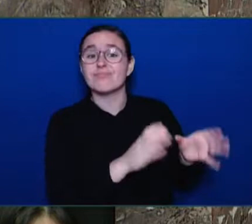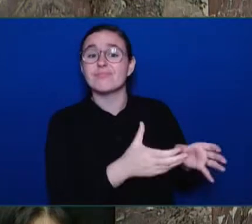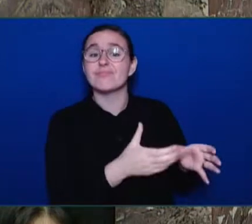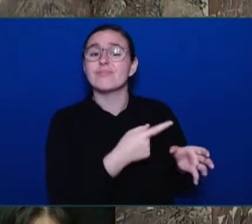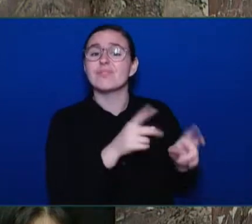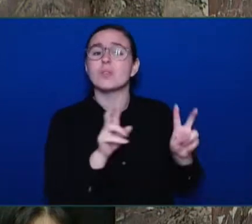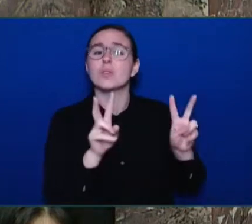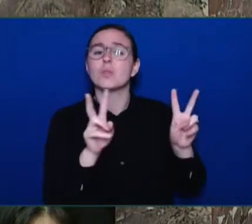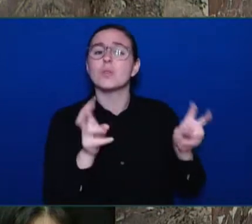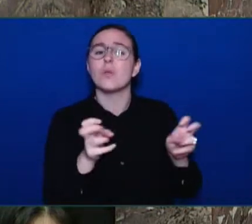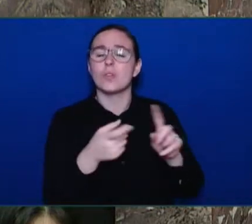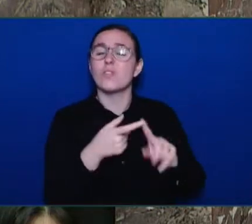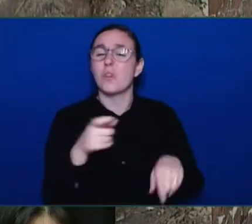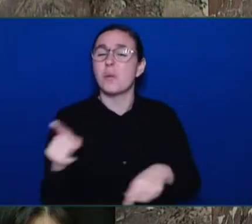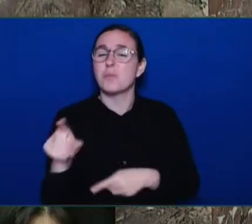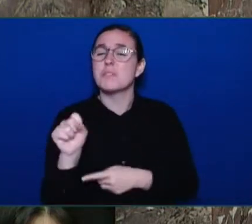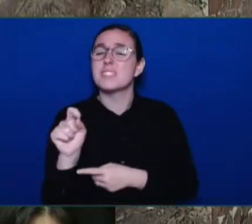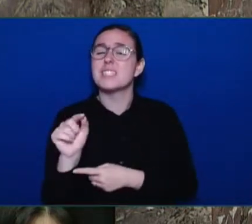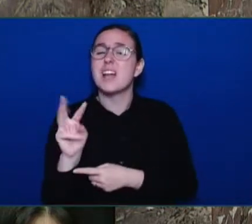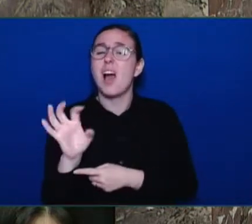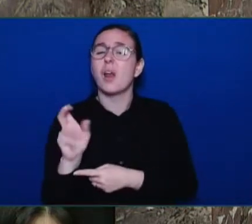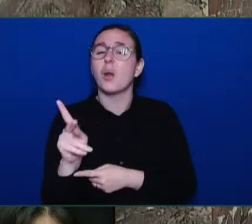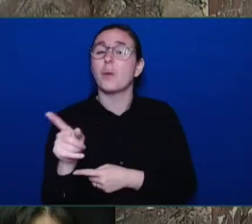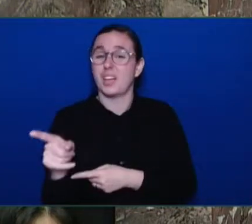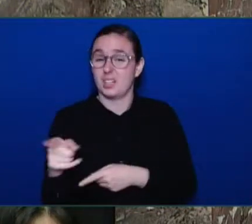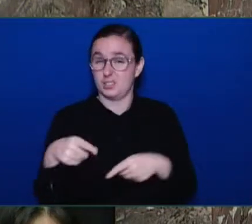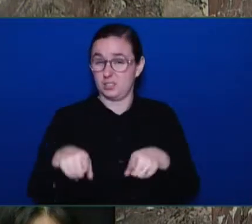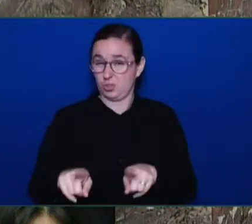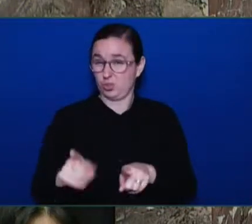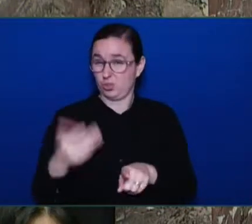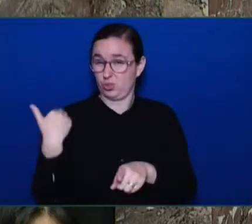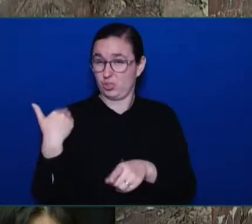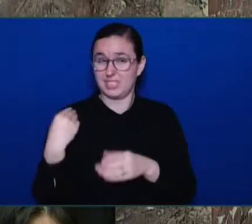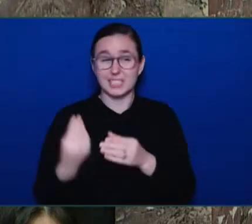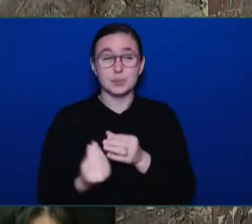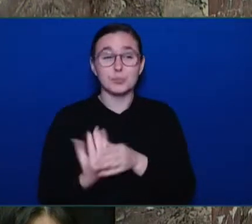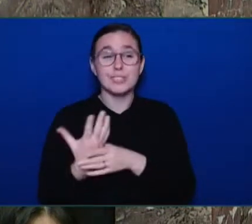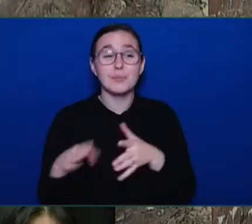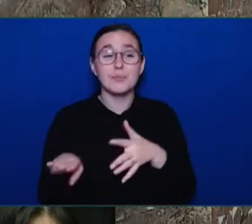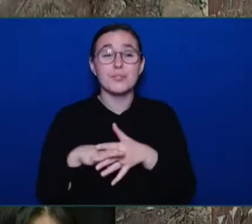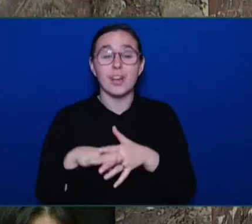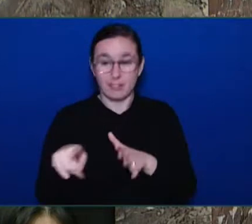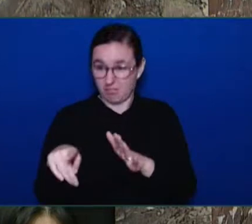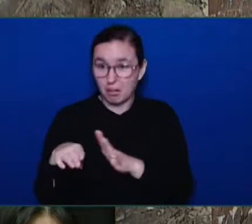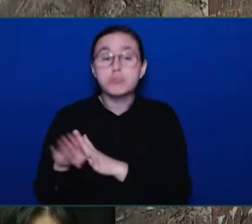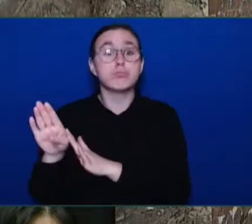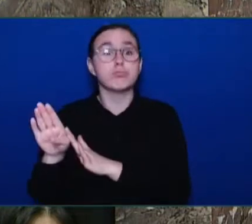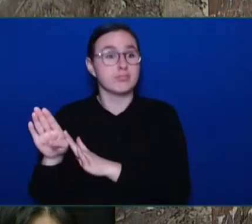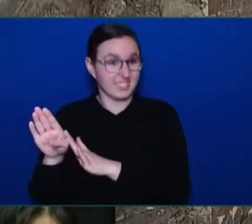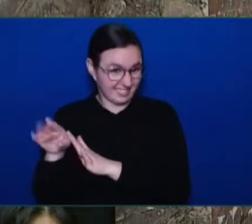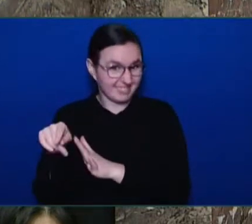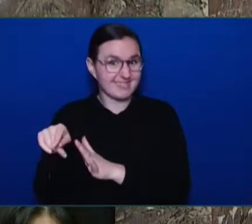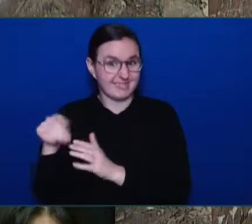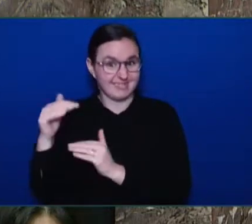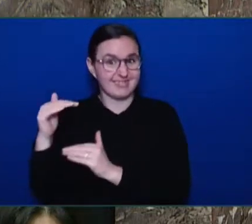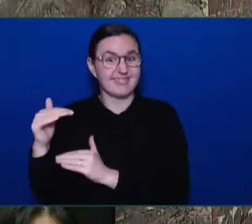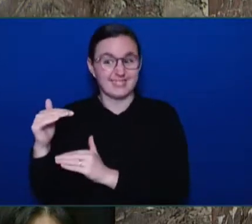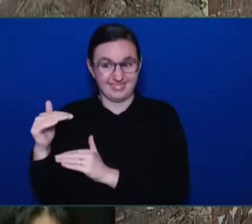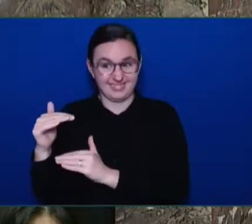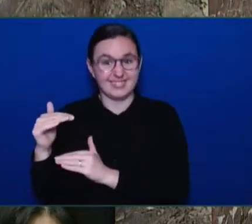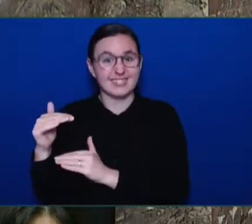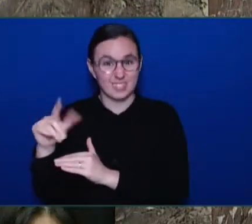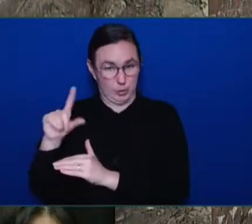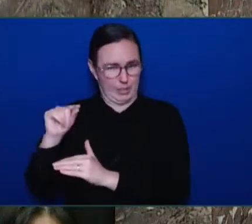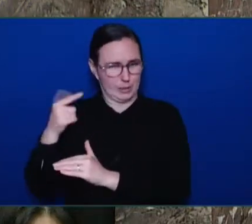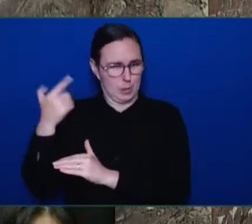2021. And then she says the response from Dr. Henry was the one she reported.